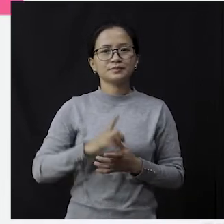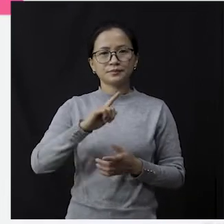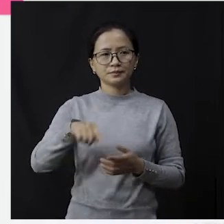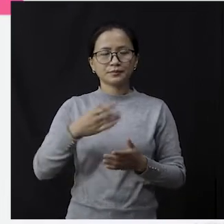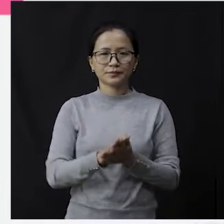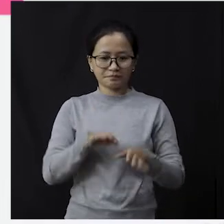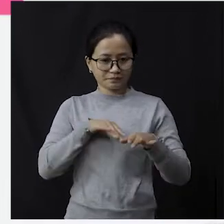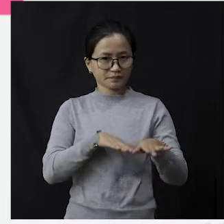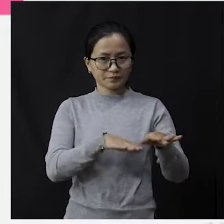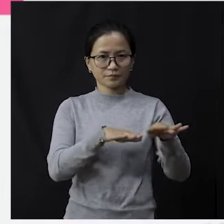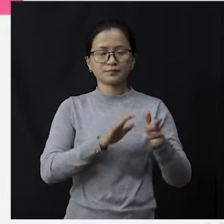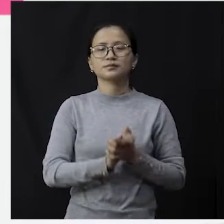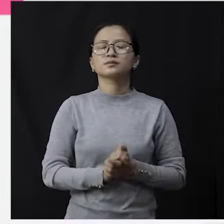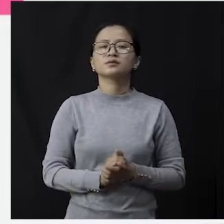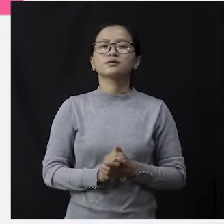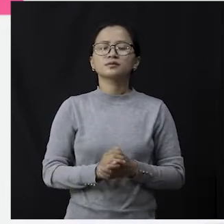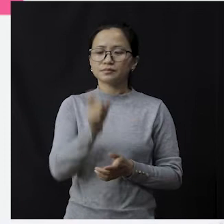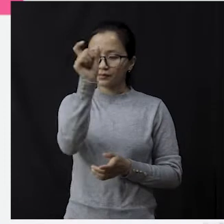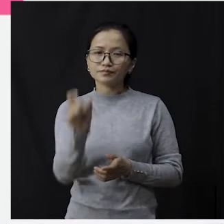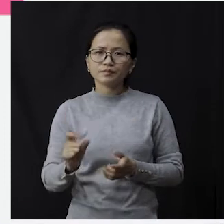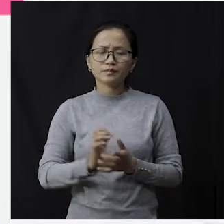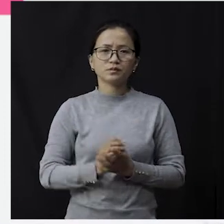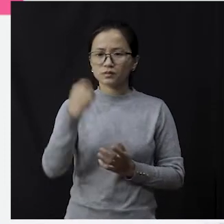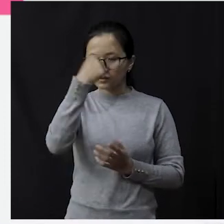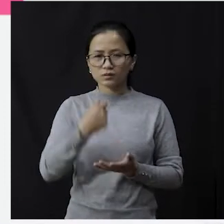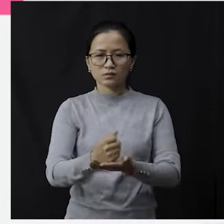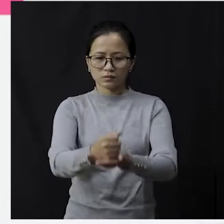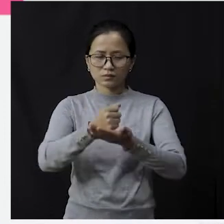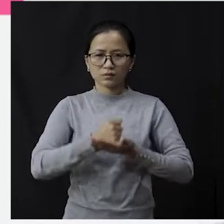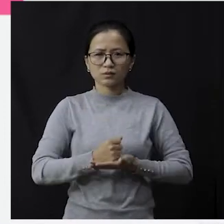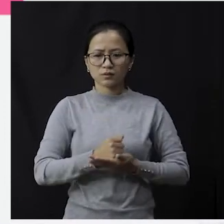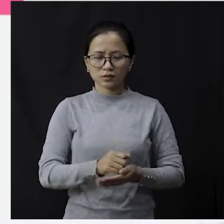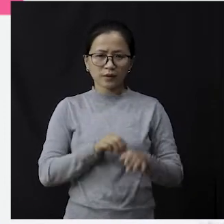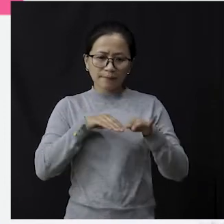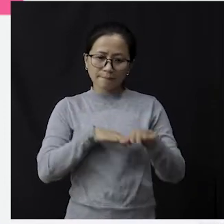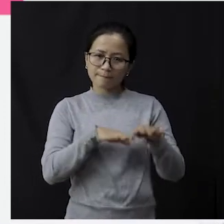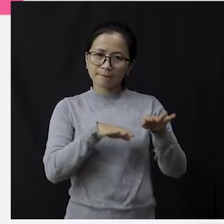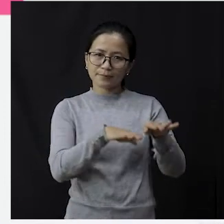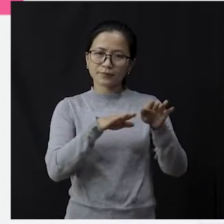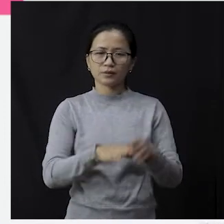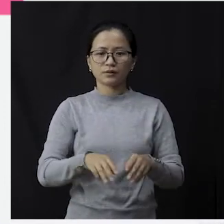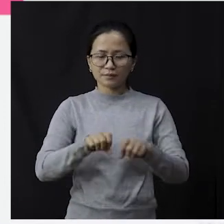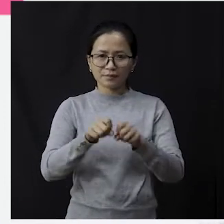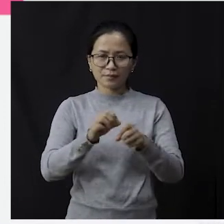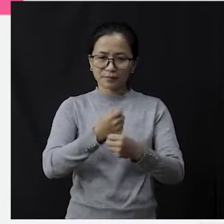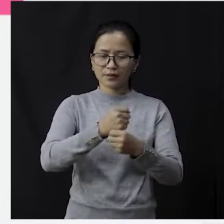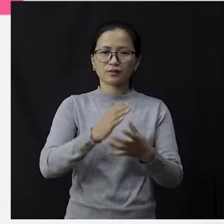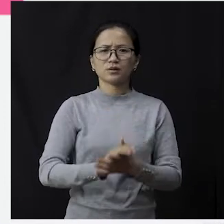Next is a tailor. A tailor is a person who helps us by stitching or mending